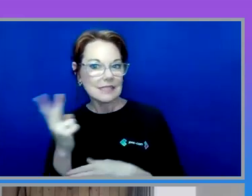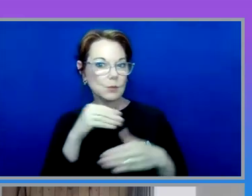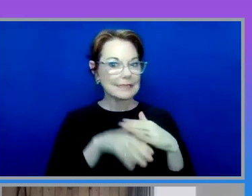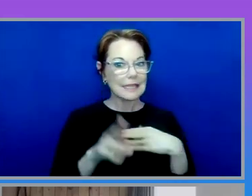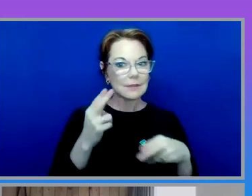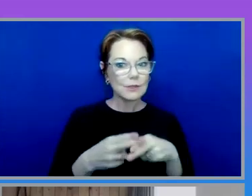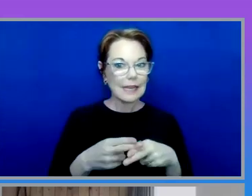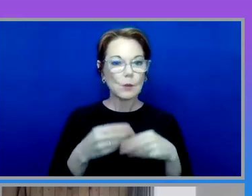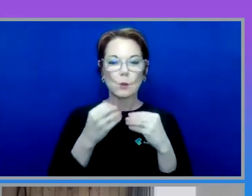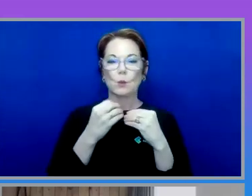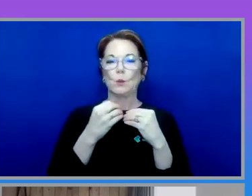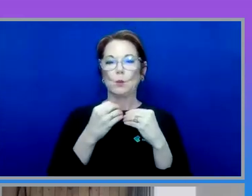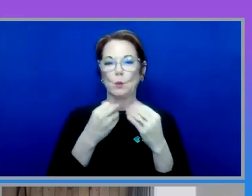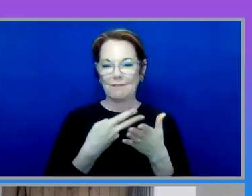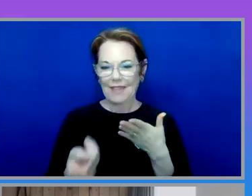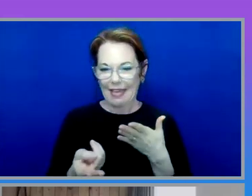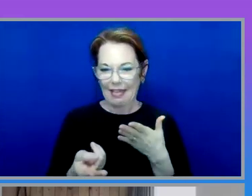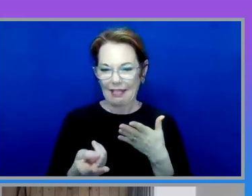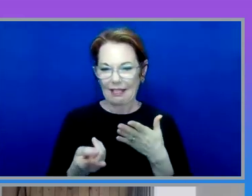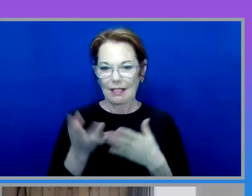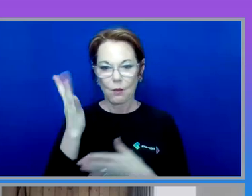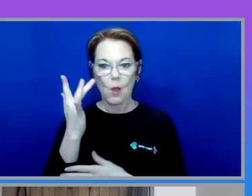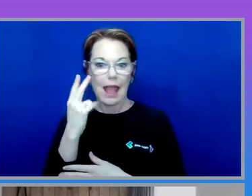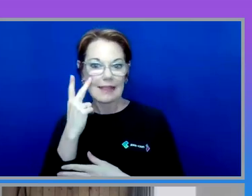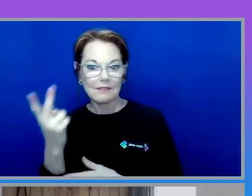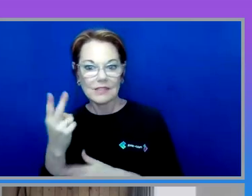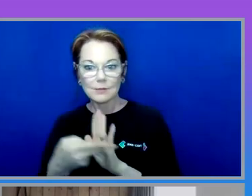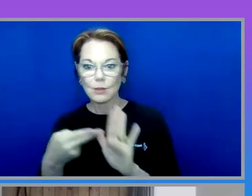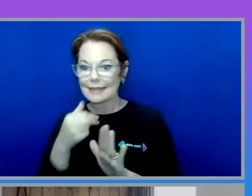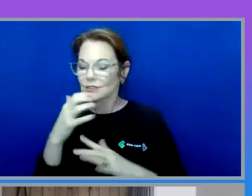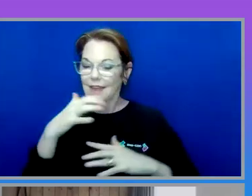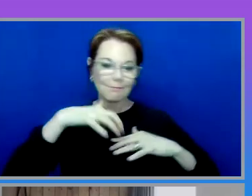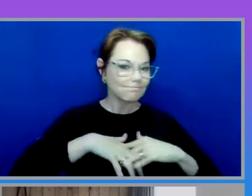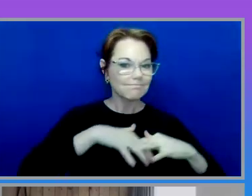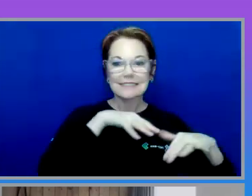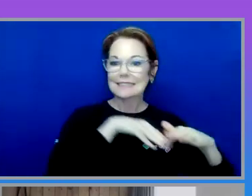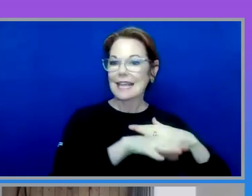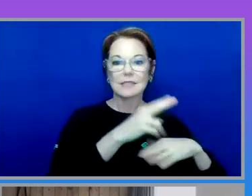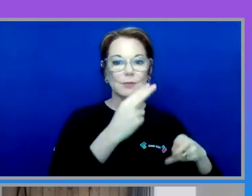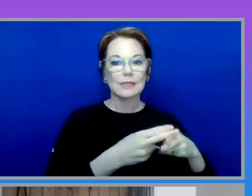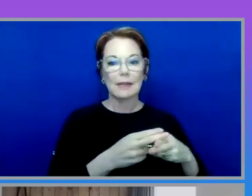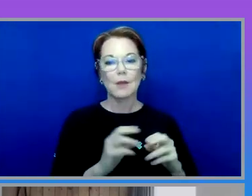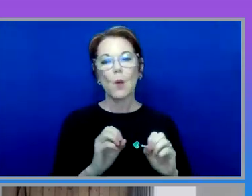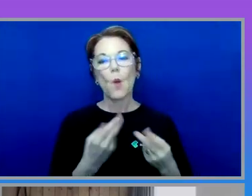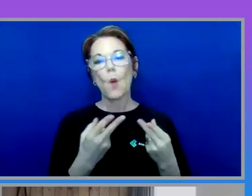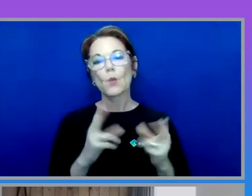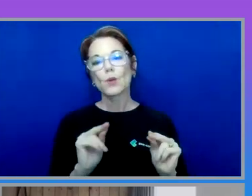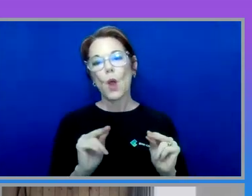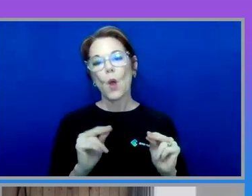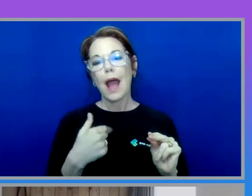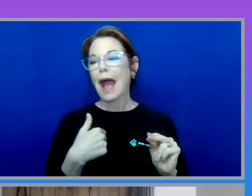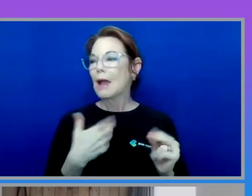is where it fails. The visible label is not in the accessible name. And oh no, I was just trying to be